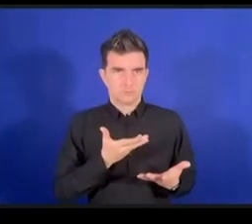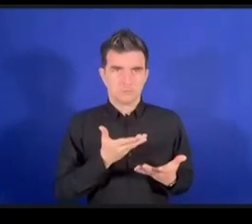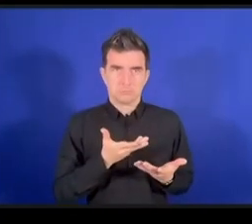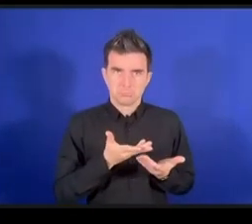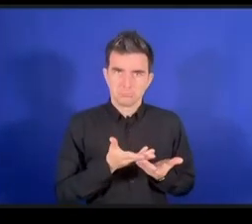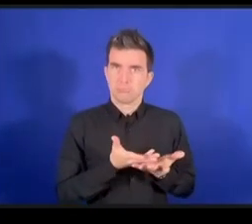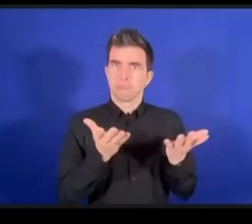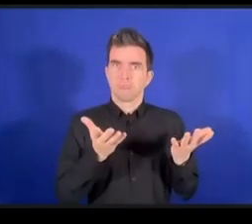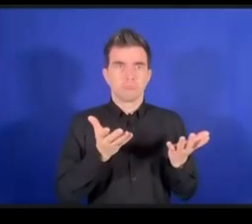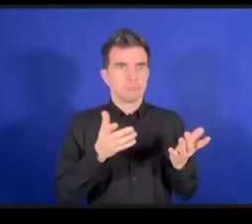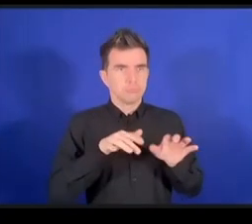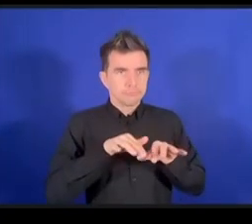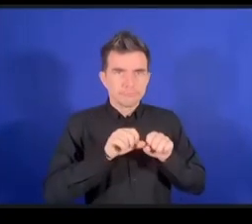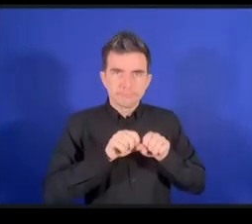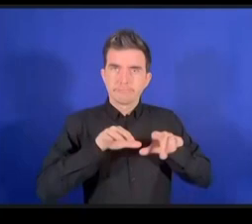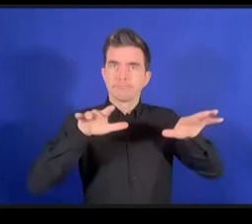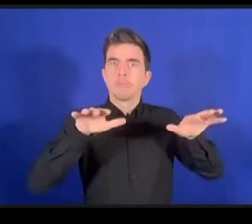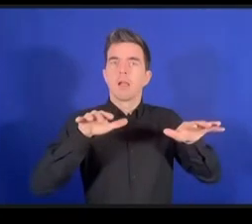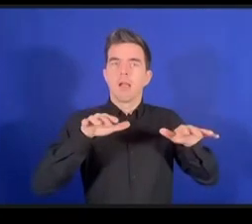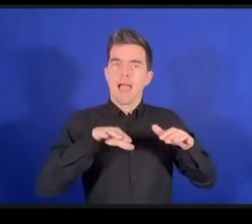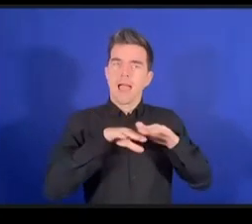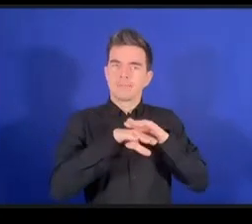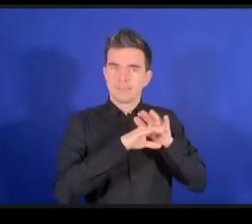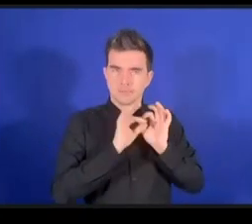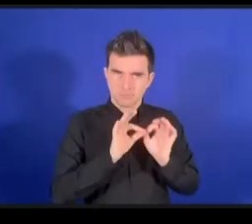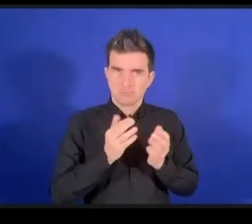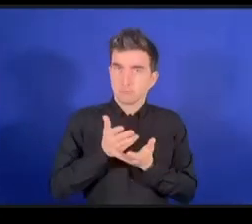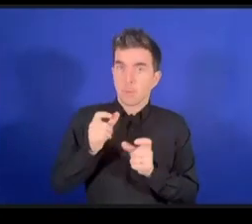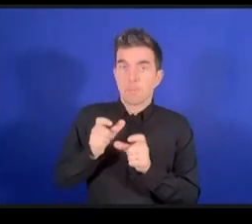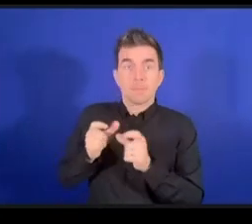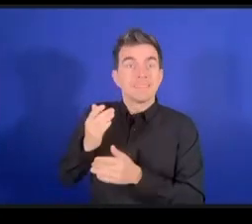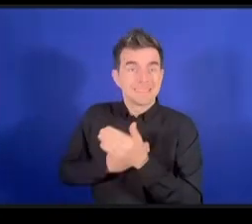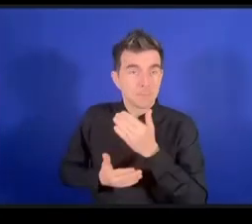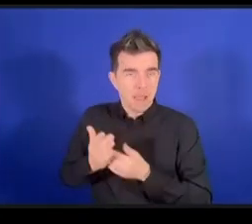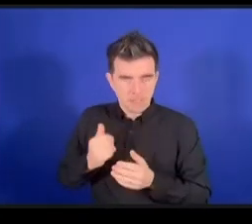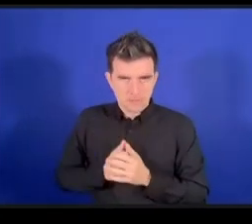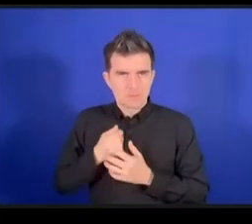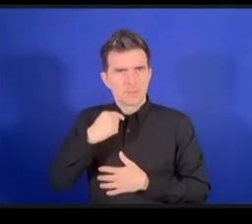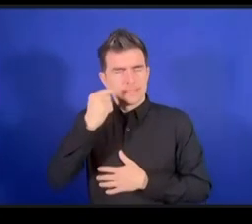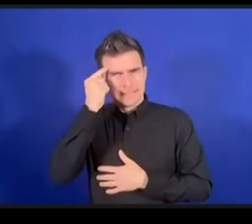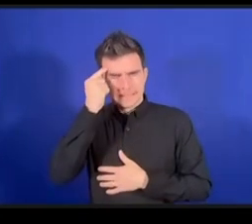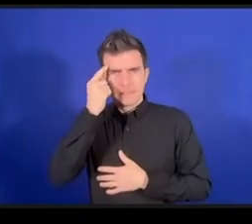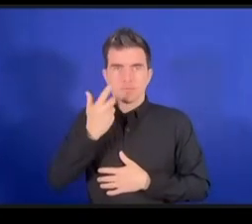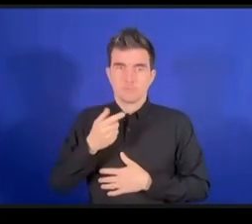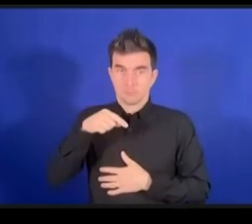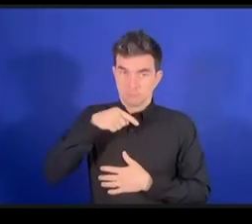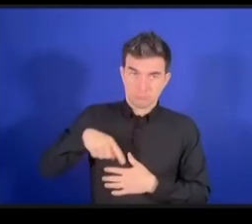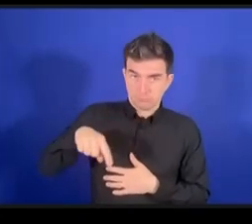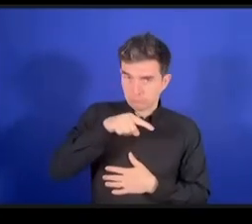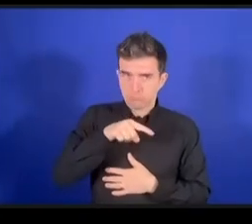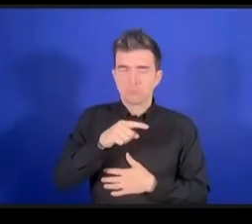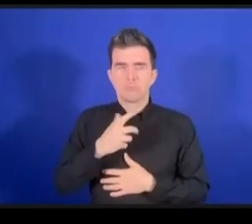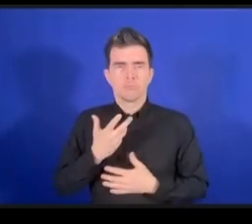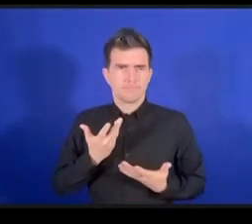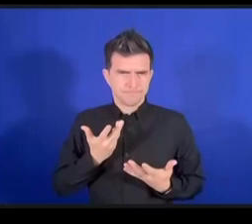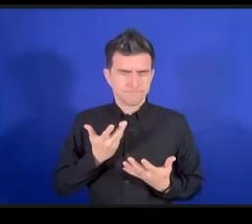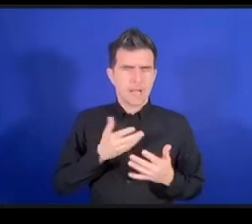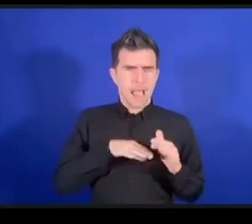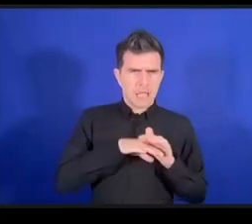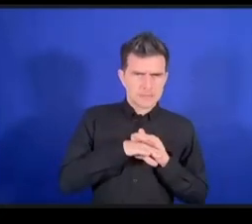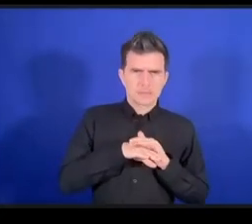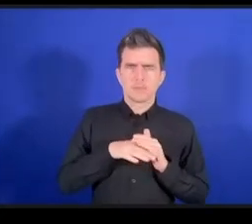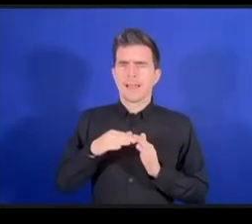of nothing about us without us, started a project on bringing actually persons